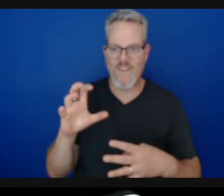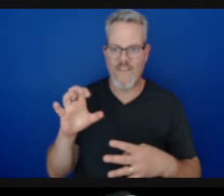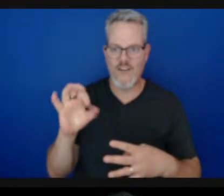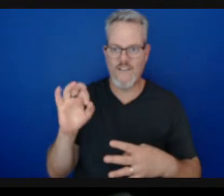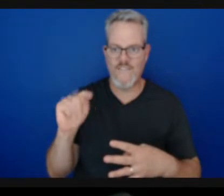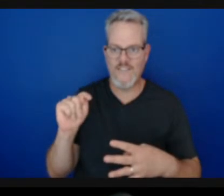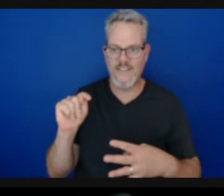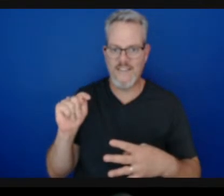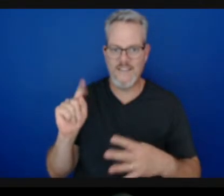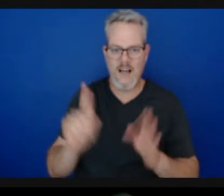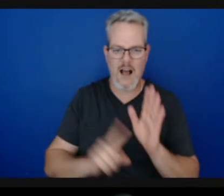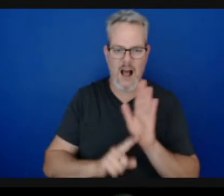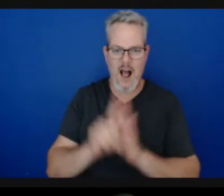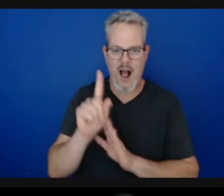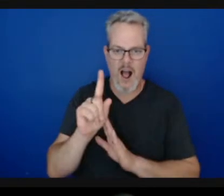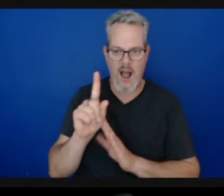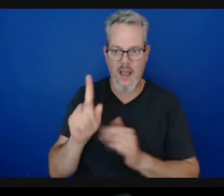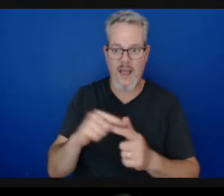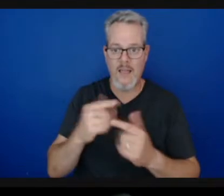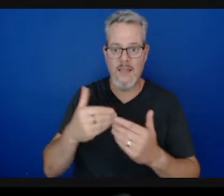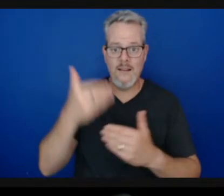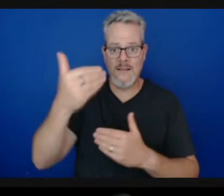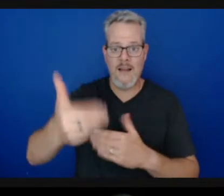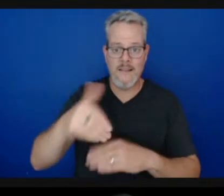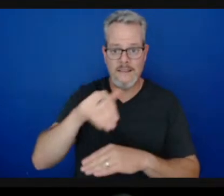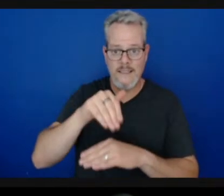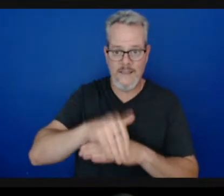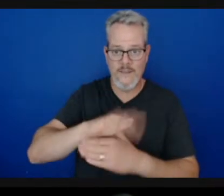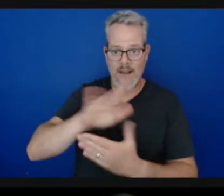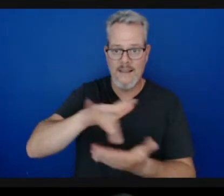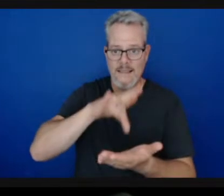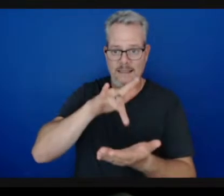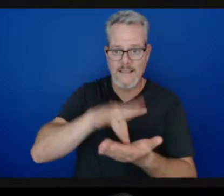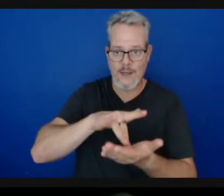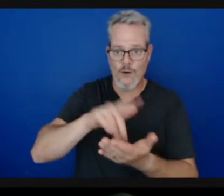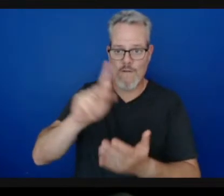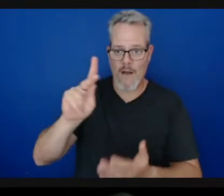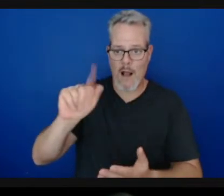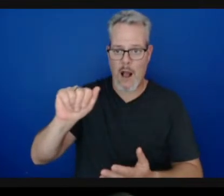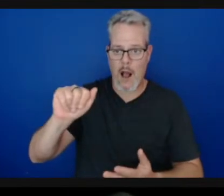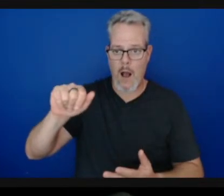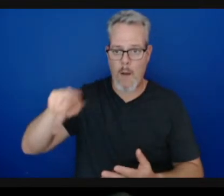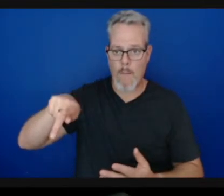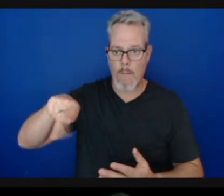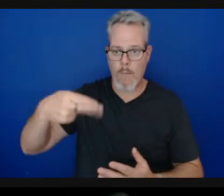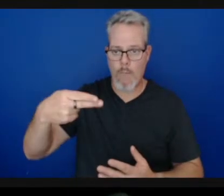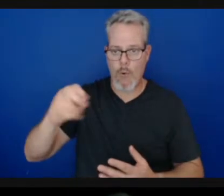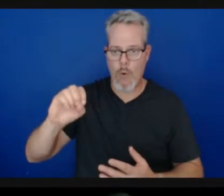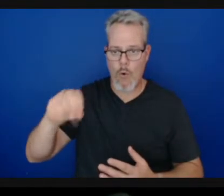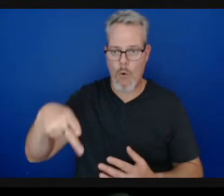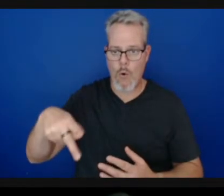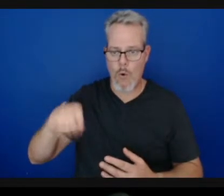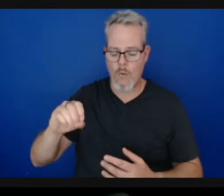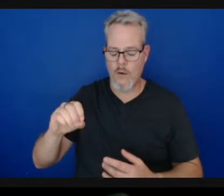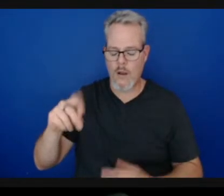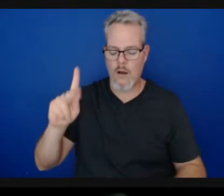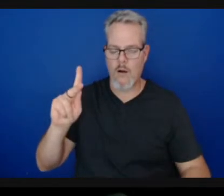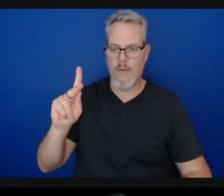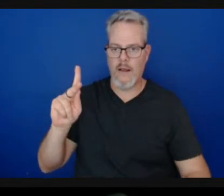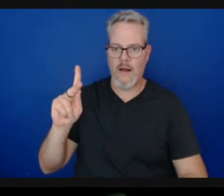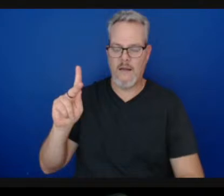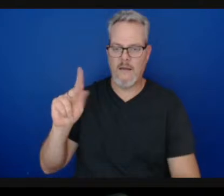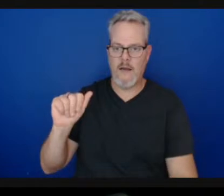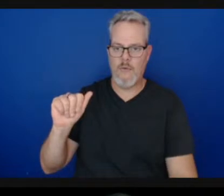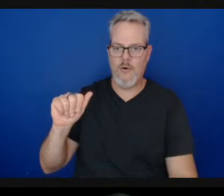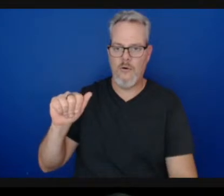evening, the center of Kapoho, and lava all the way through the town, destroyed 3 houses. But a ridge of prehistoric spatter